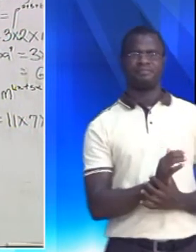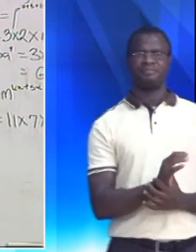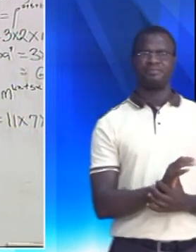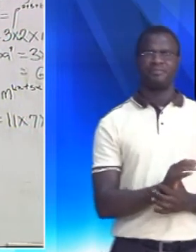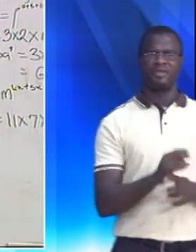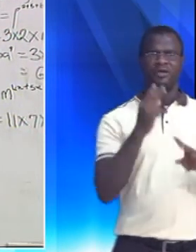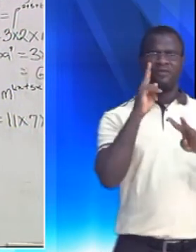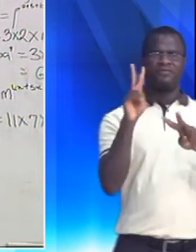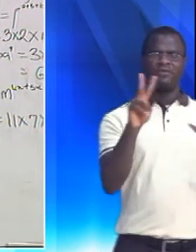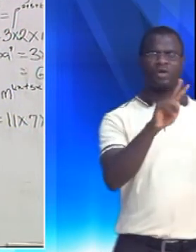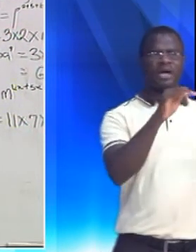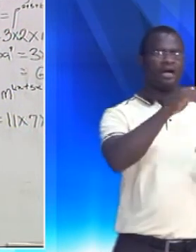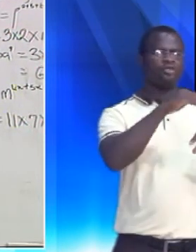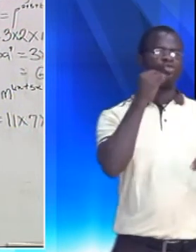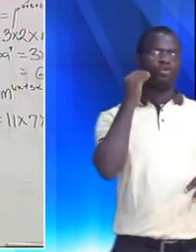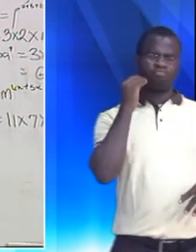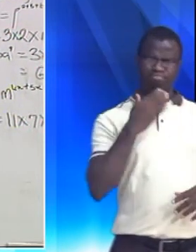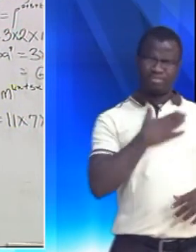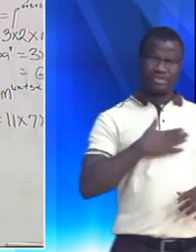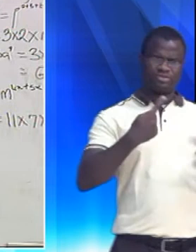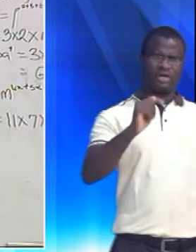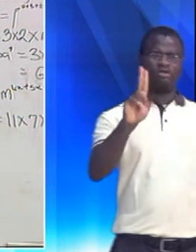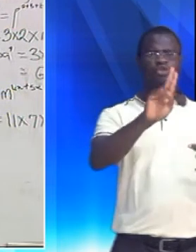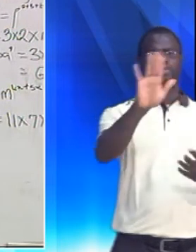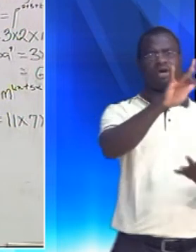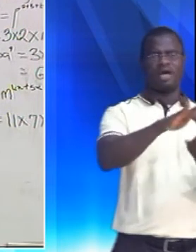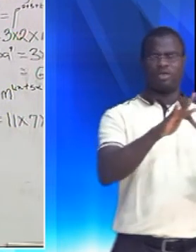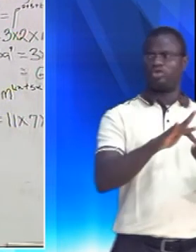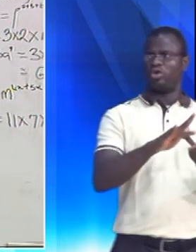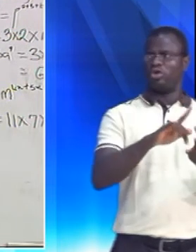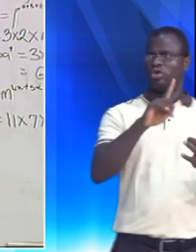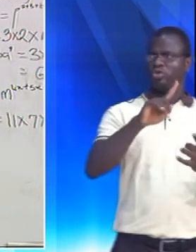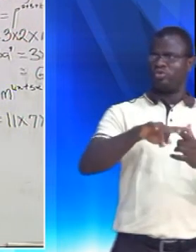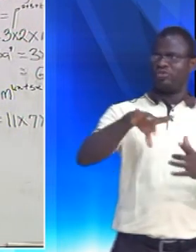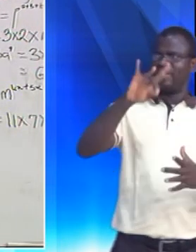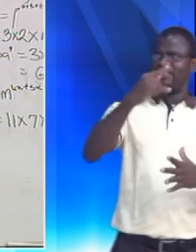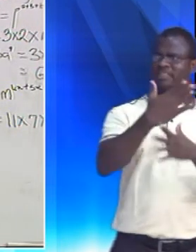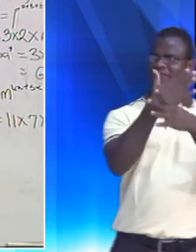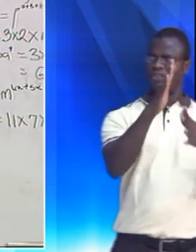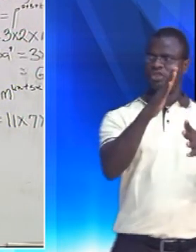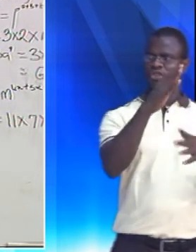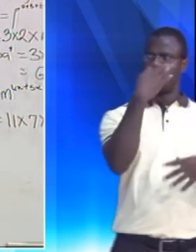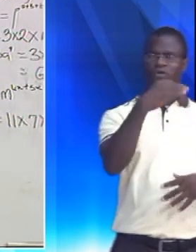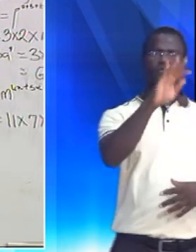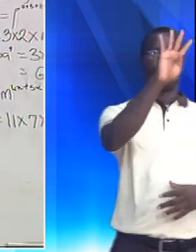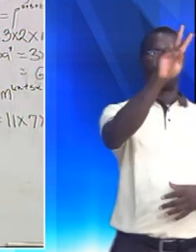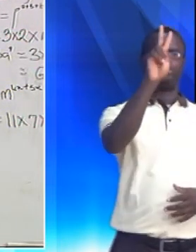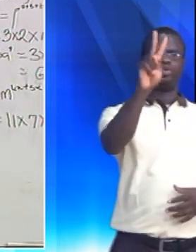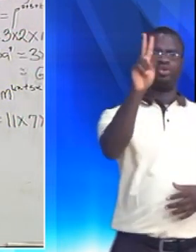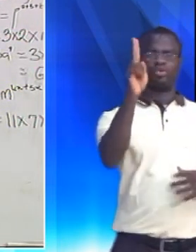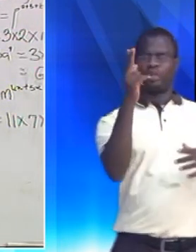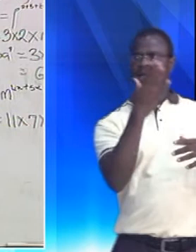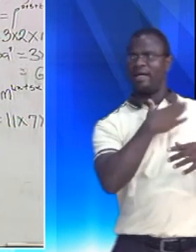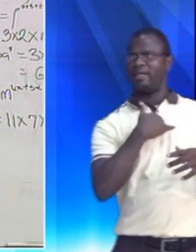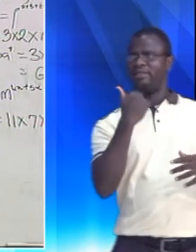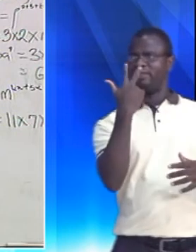a single digit, we can start with what? 1 digit. 4 divided by 3, it will give